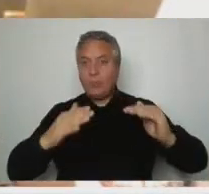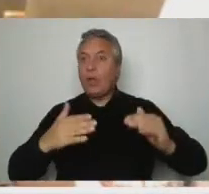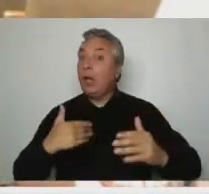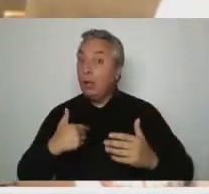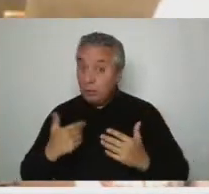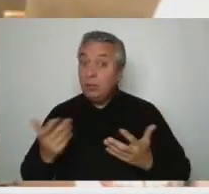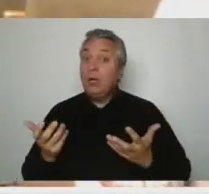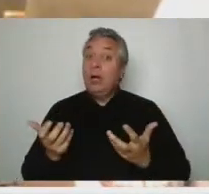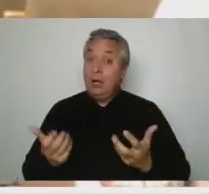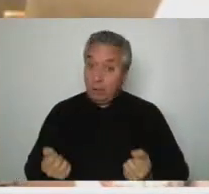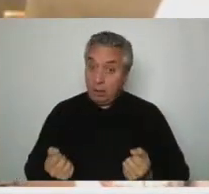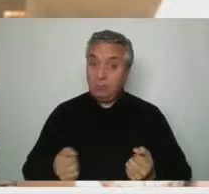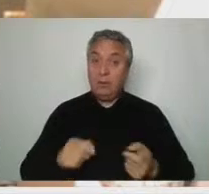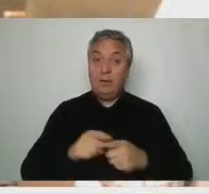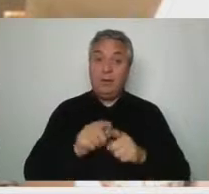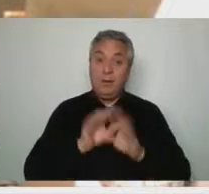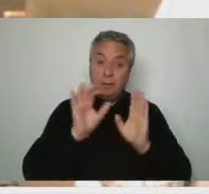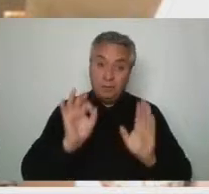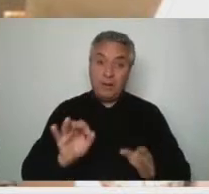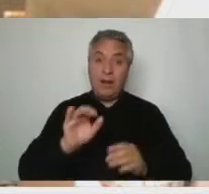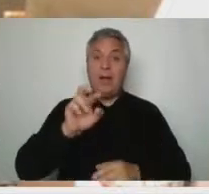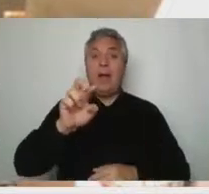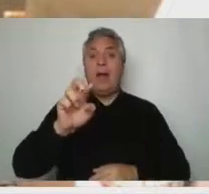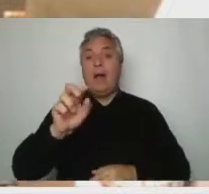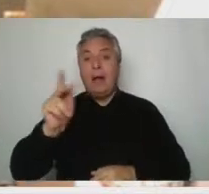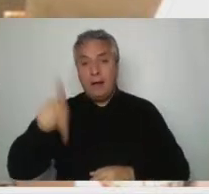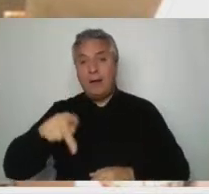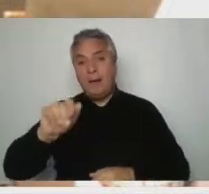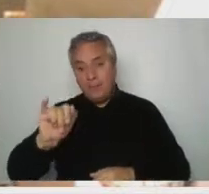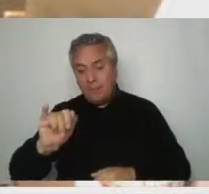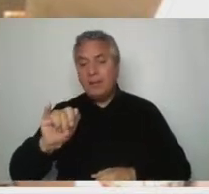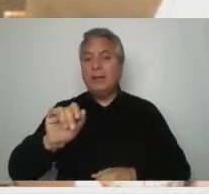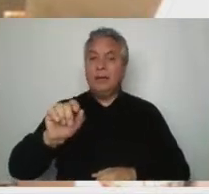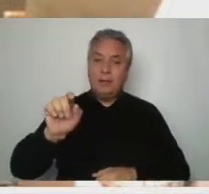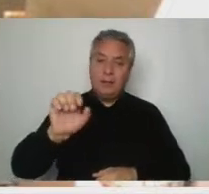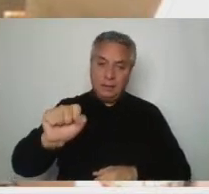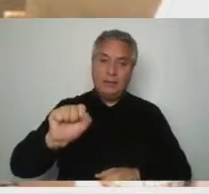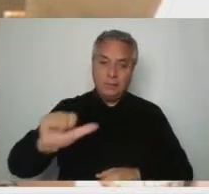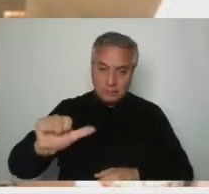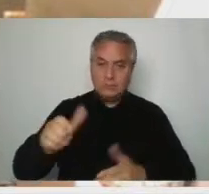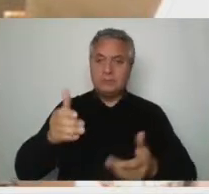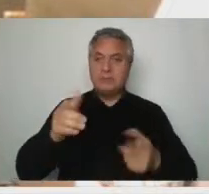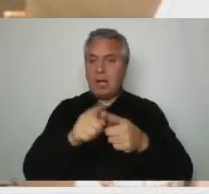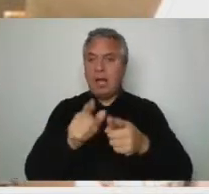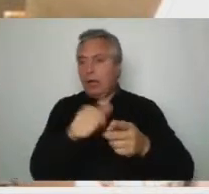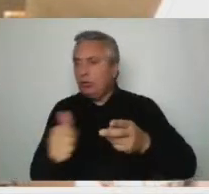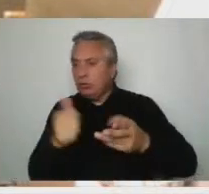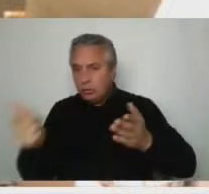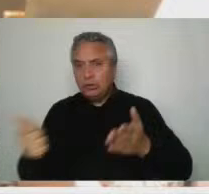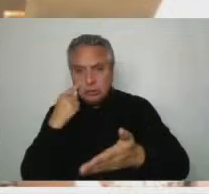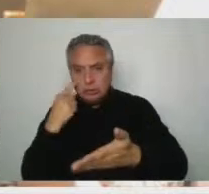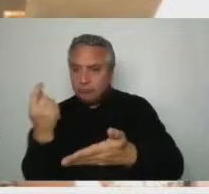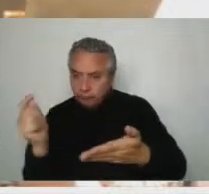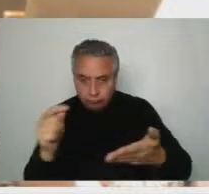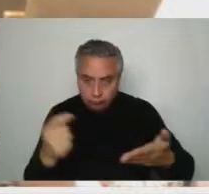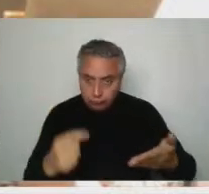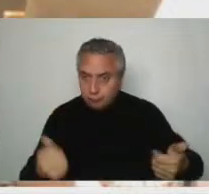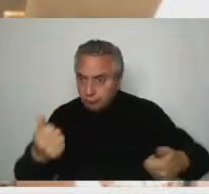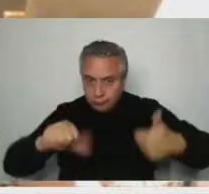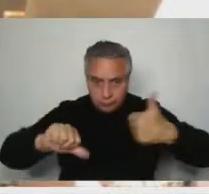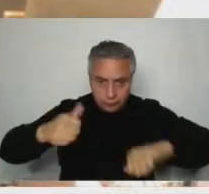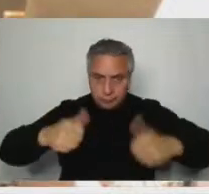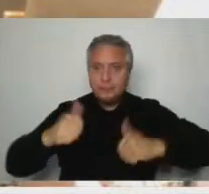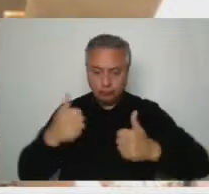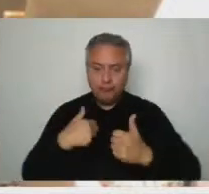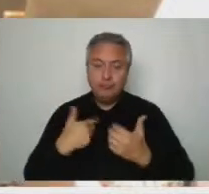equal educational opportunities? We have other measurements. PISA, for example, is a well-developed measure. The academic community